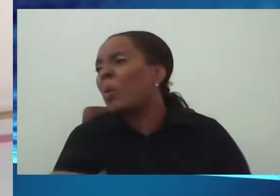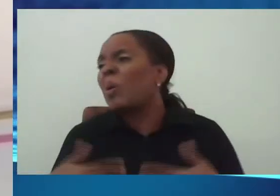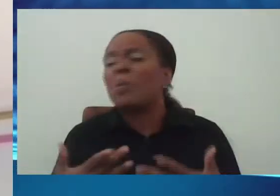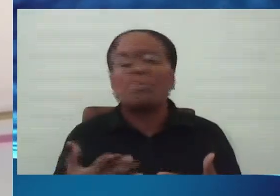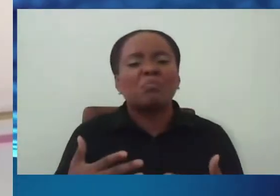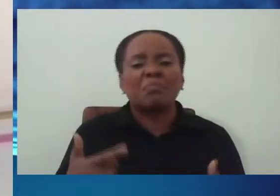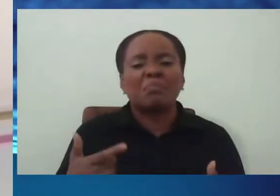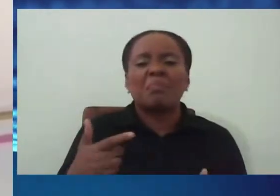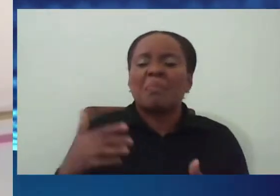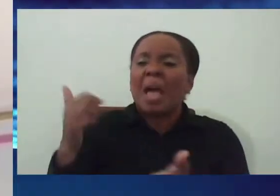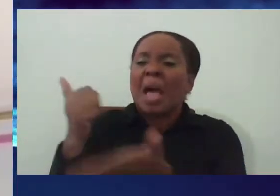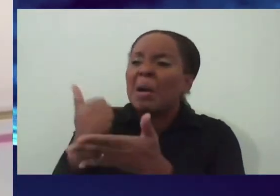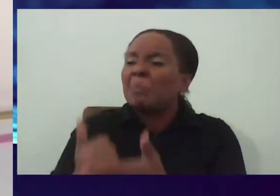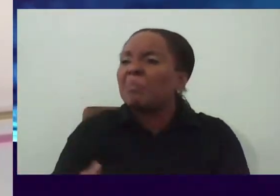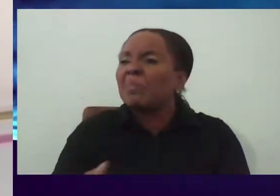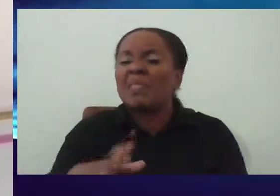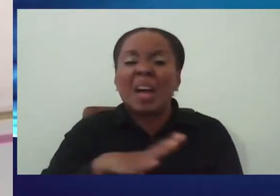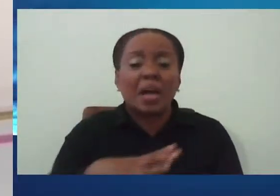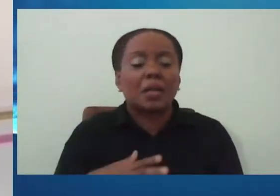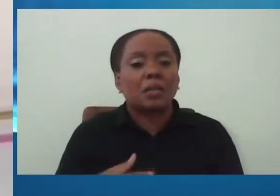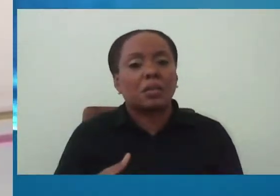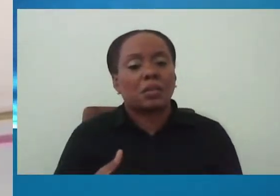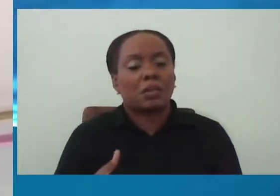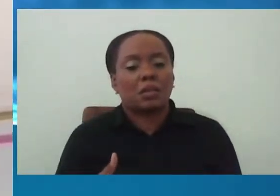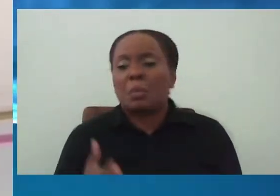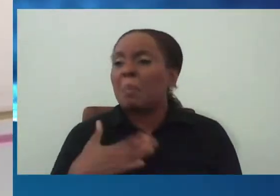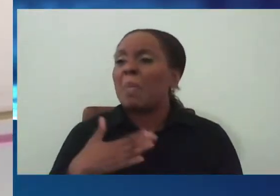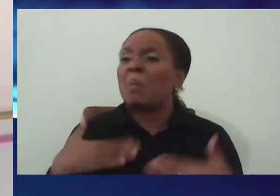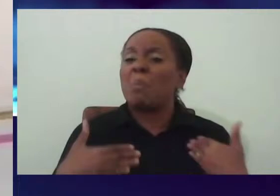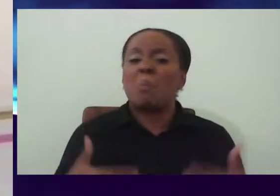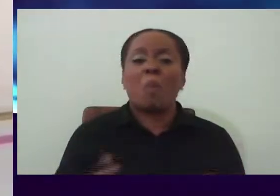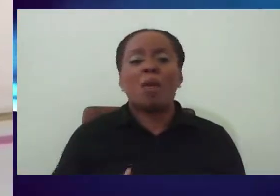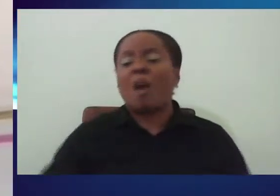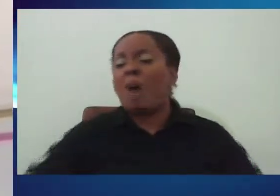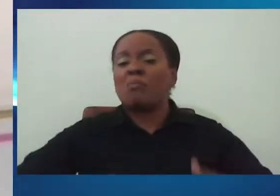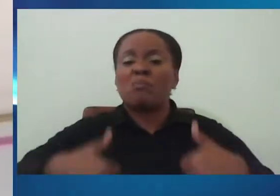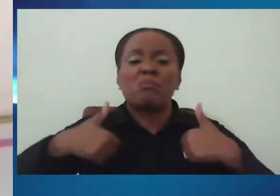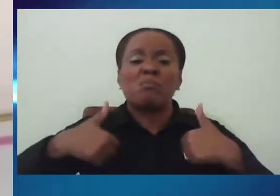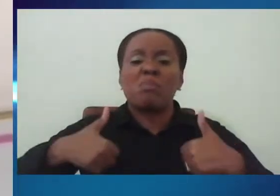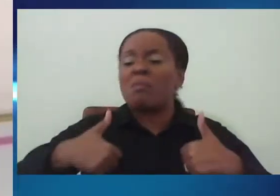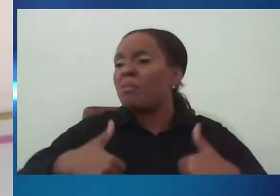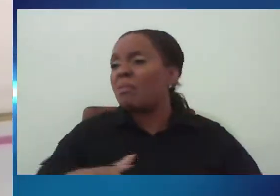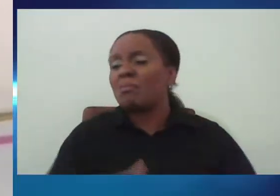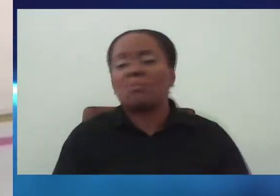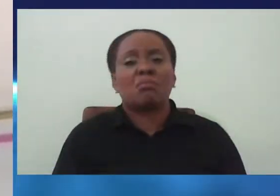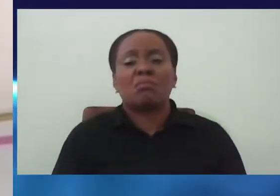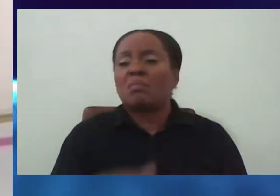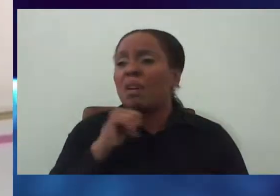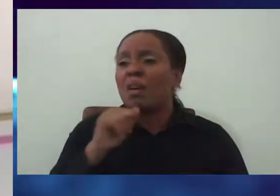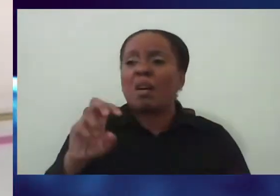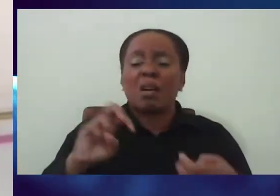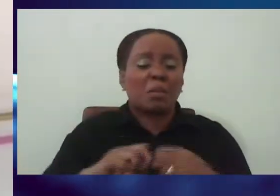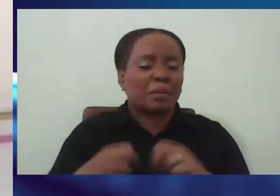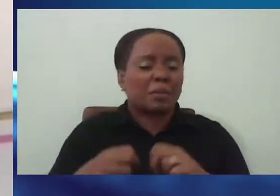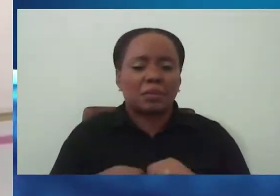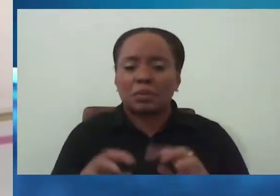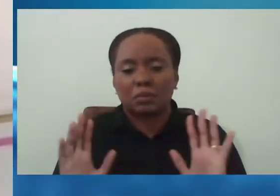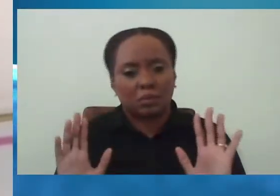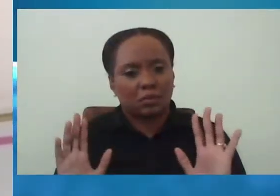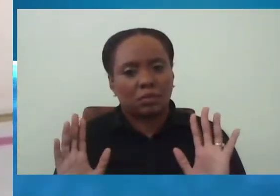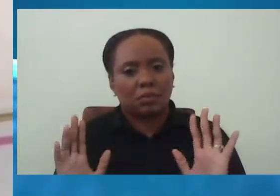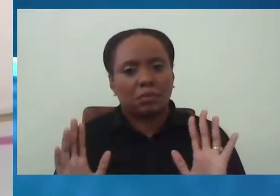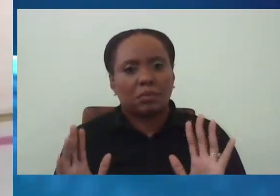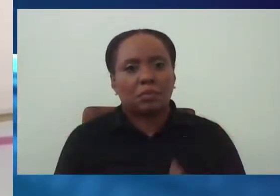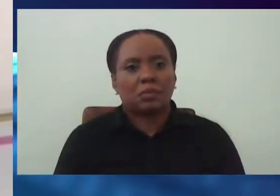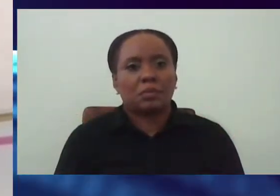you without your body sustaining too much damage or compromise. So